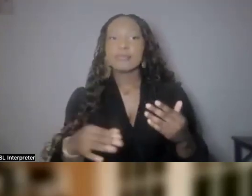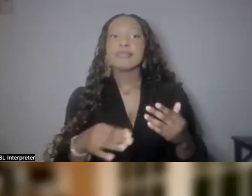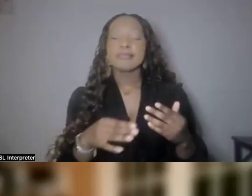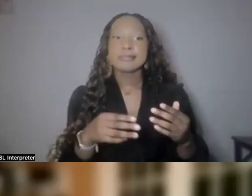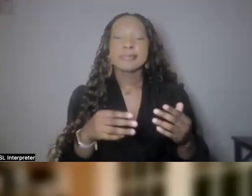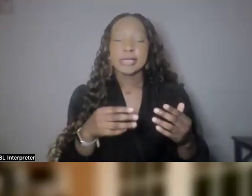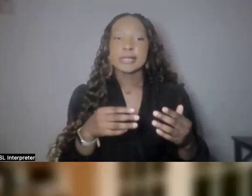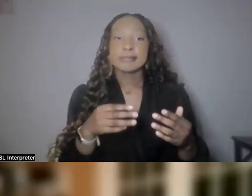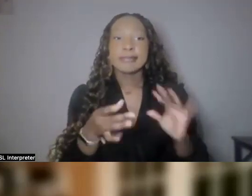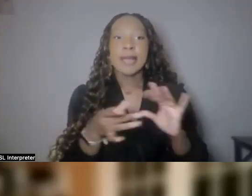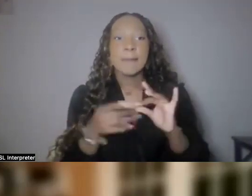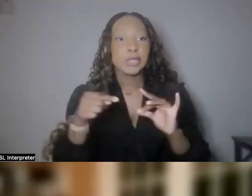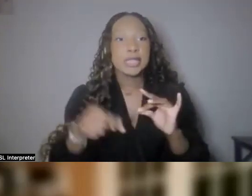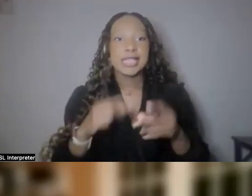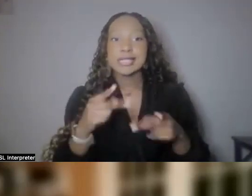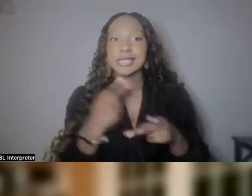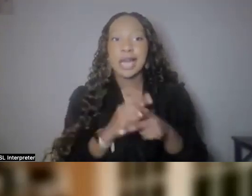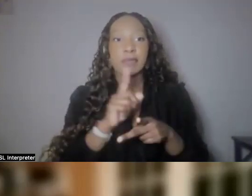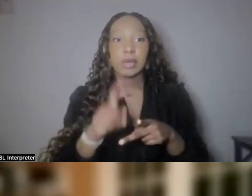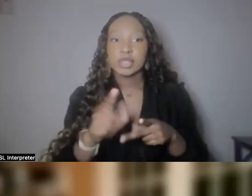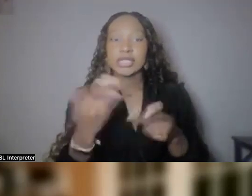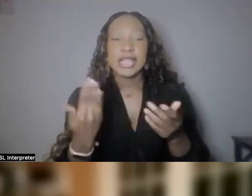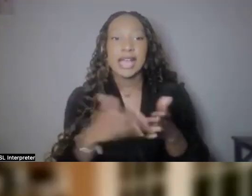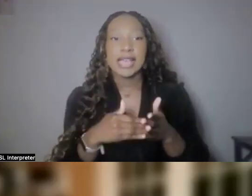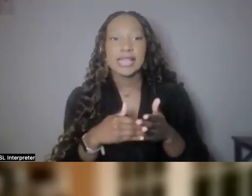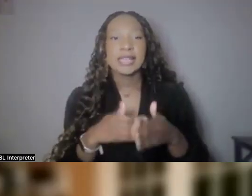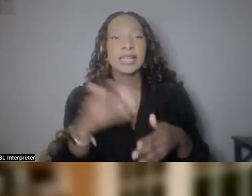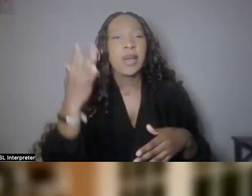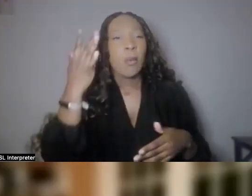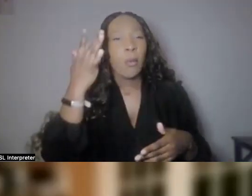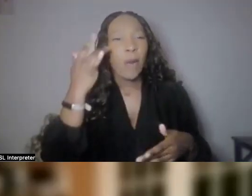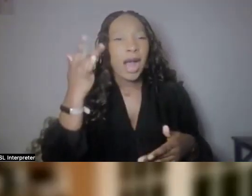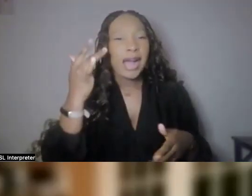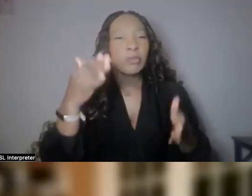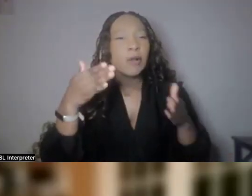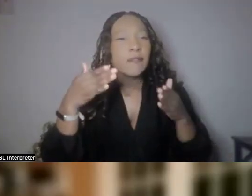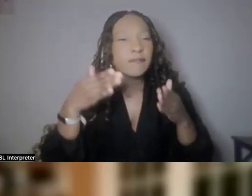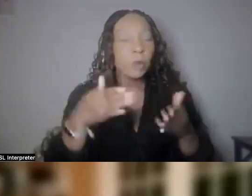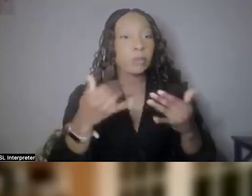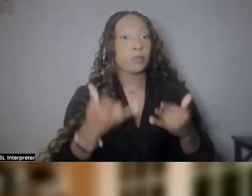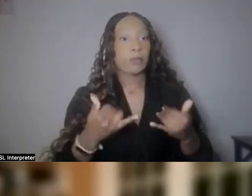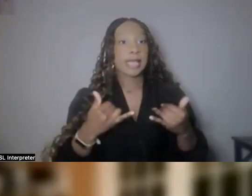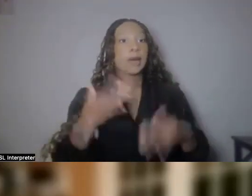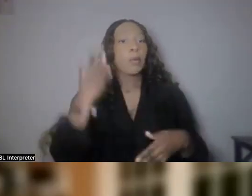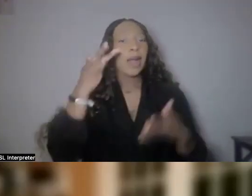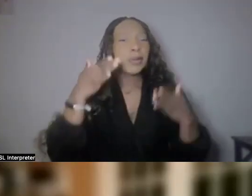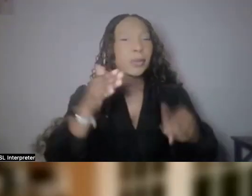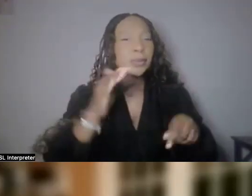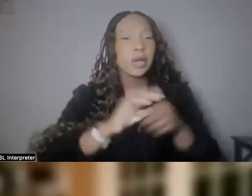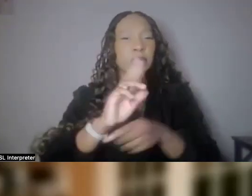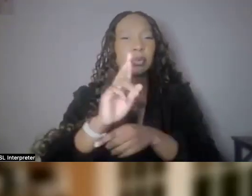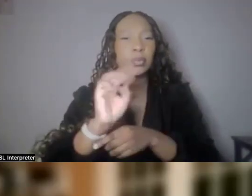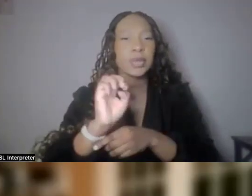of questions, and it's really going to, why such a focus right now on rehab, and